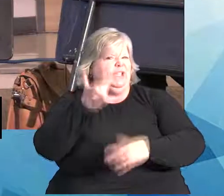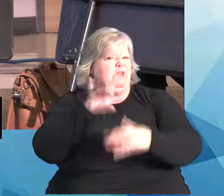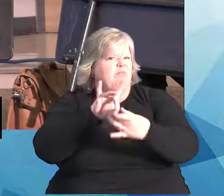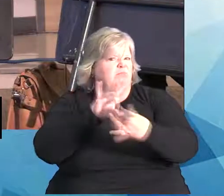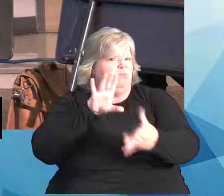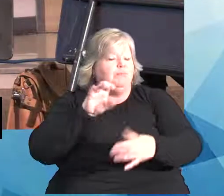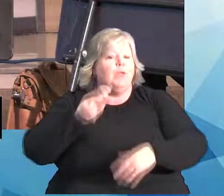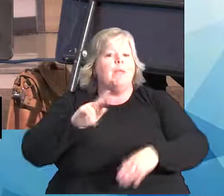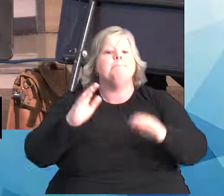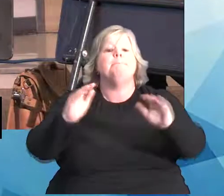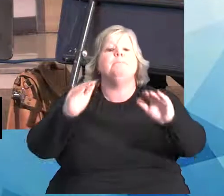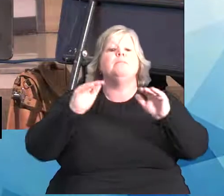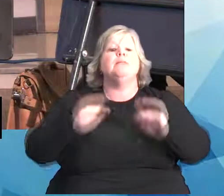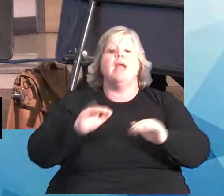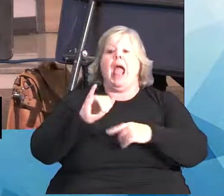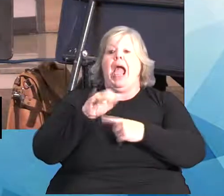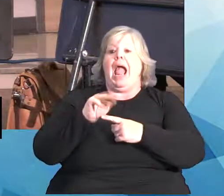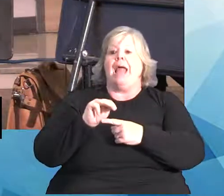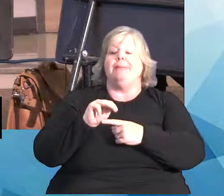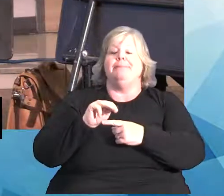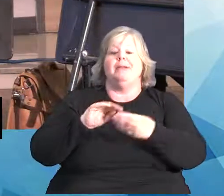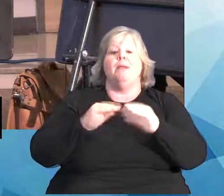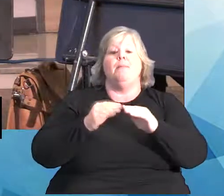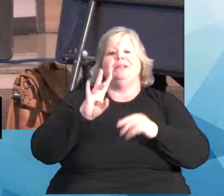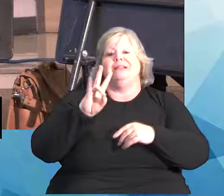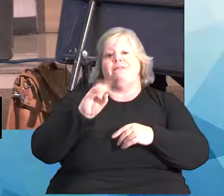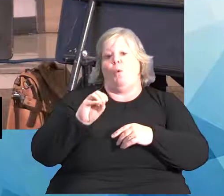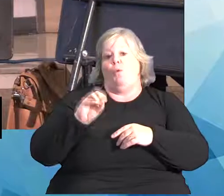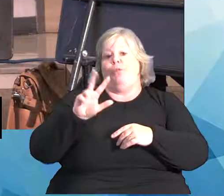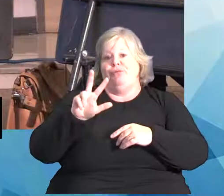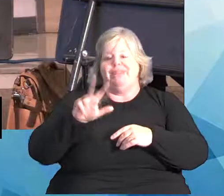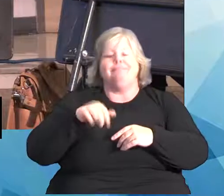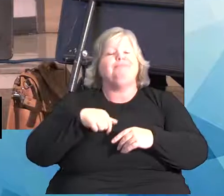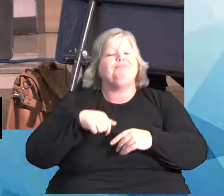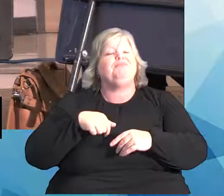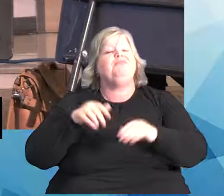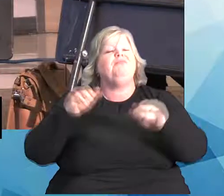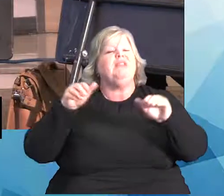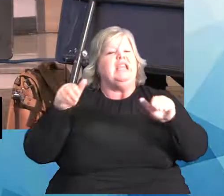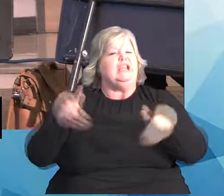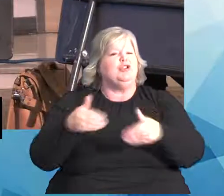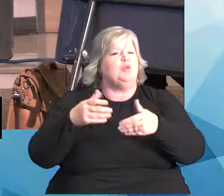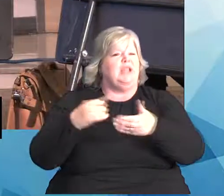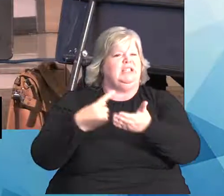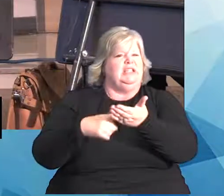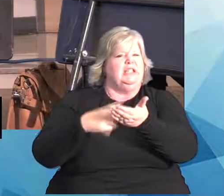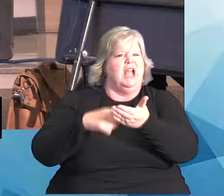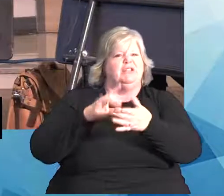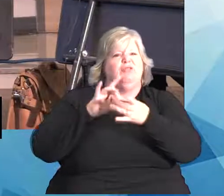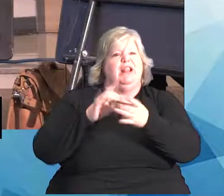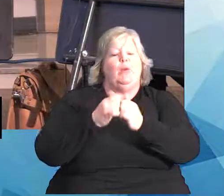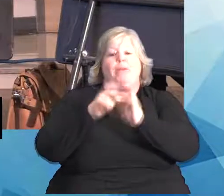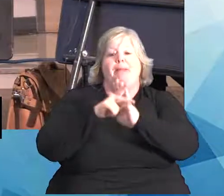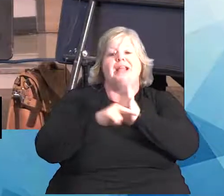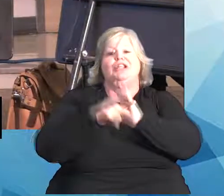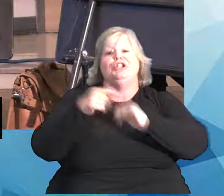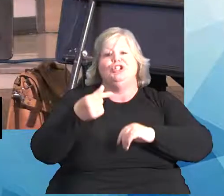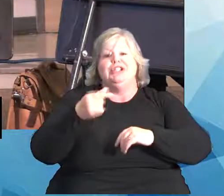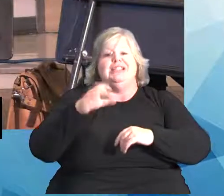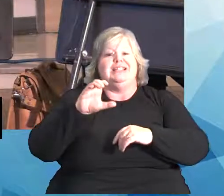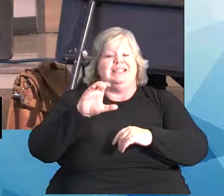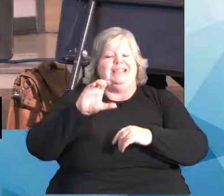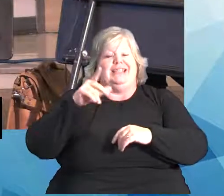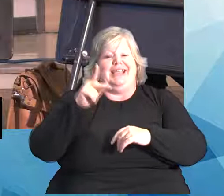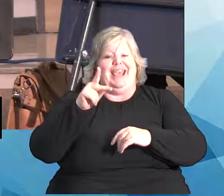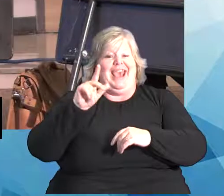The next item is 703, information discussion item, introduction and possible discussion of policies GCKA,